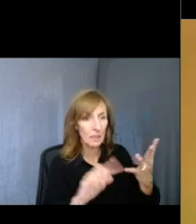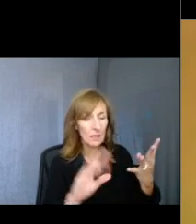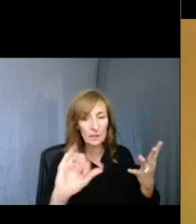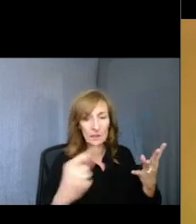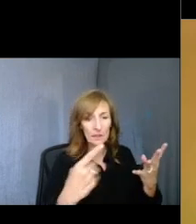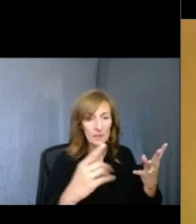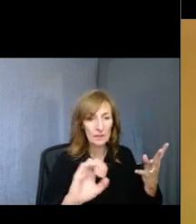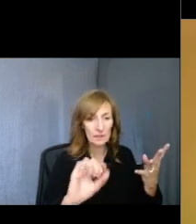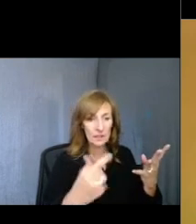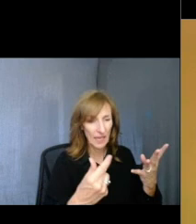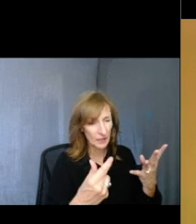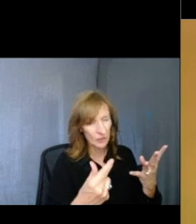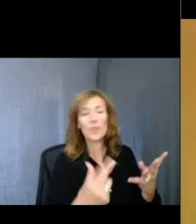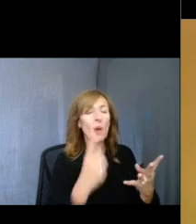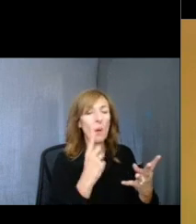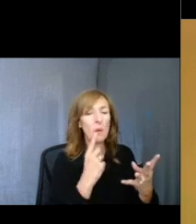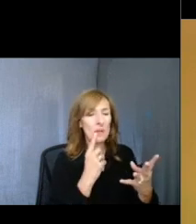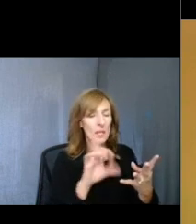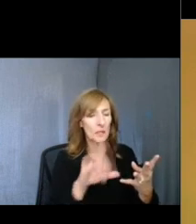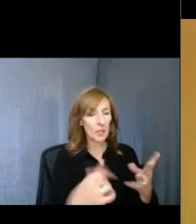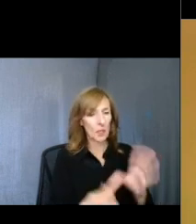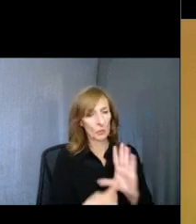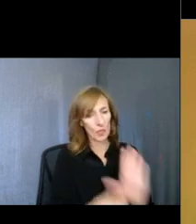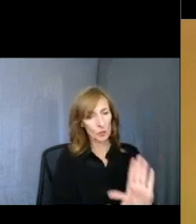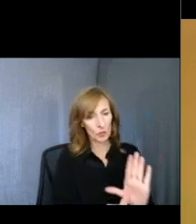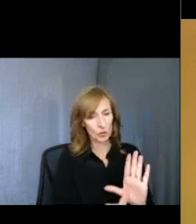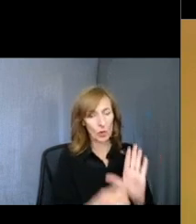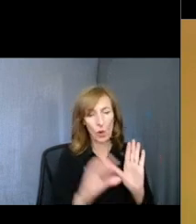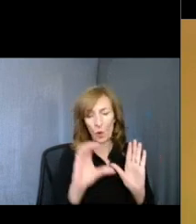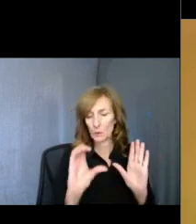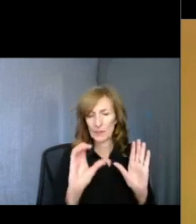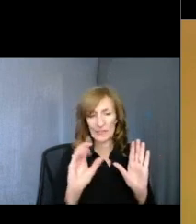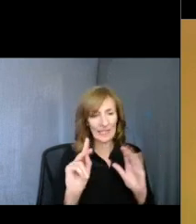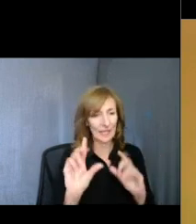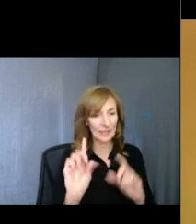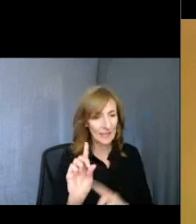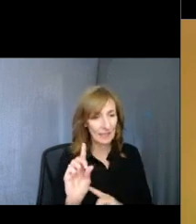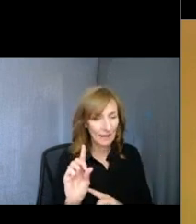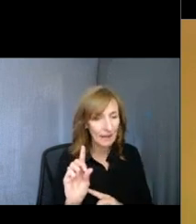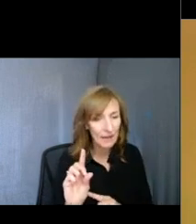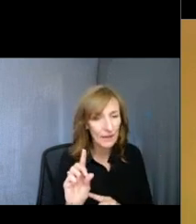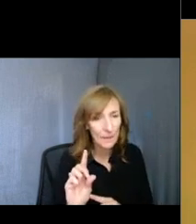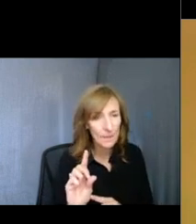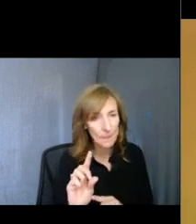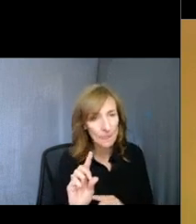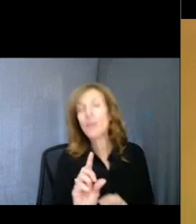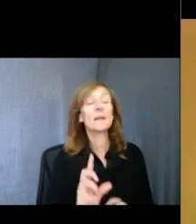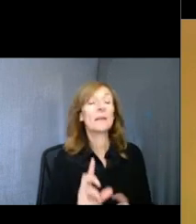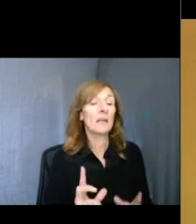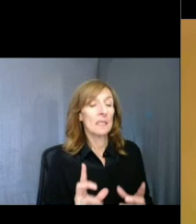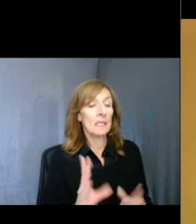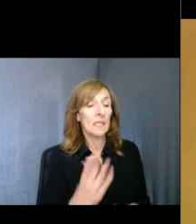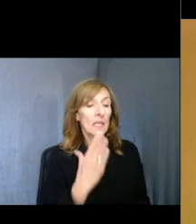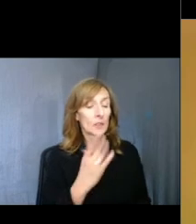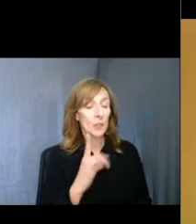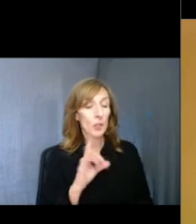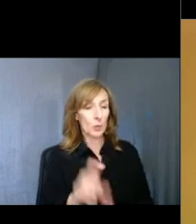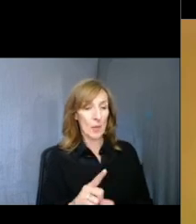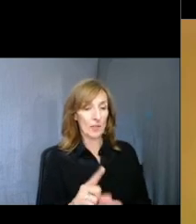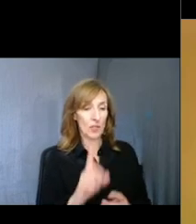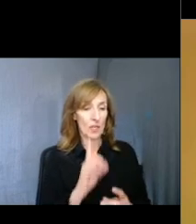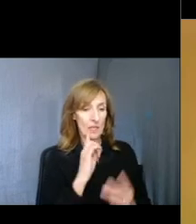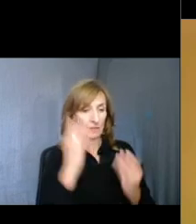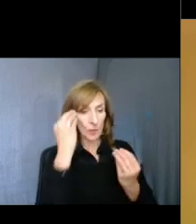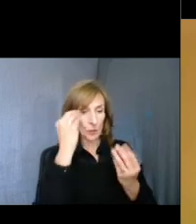confirm presence of CKD? That's a good question. If we're thinking to the staging, so you're going to have to do blood